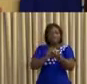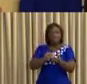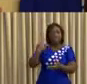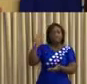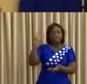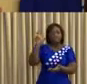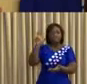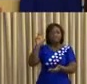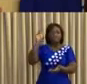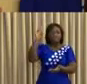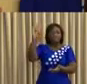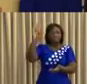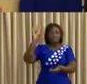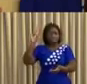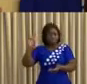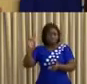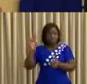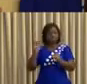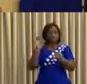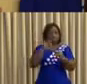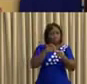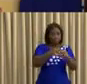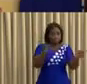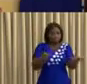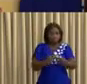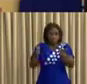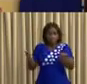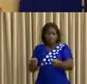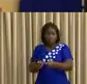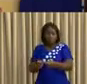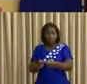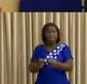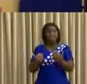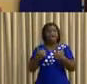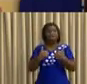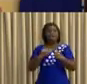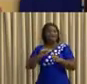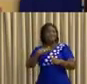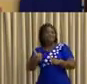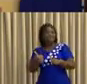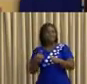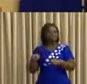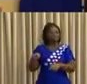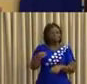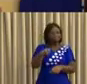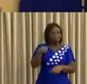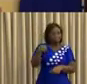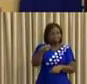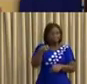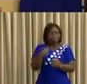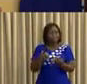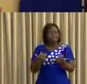33,367 polling stations across the country, we embark on yet another journey to deepen